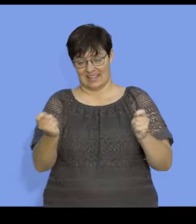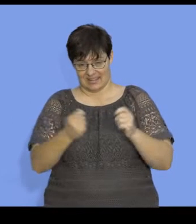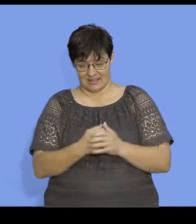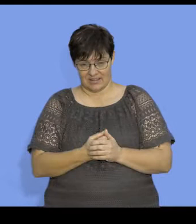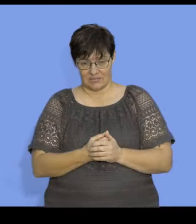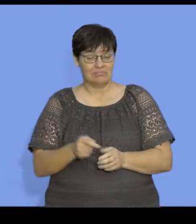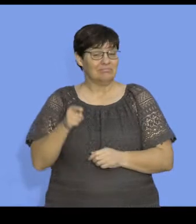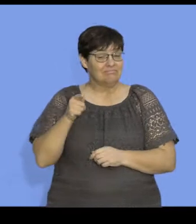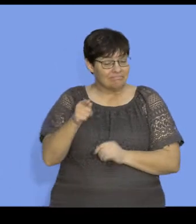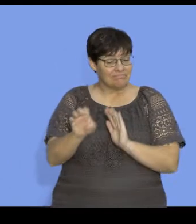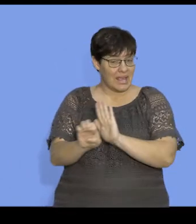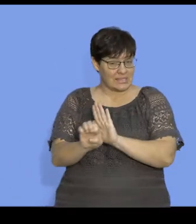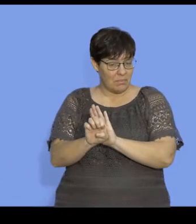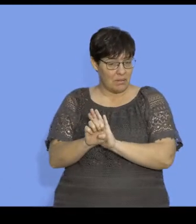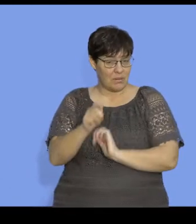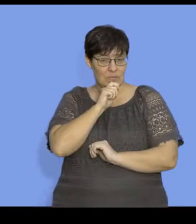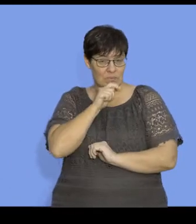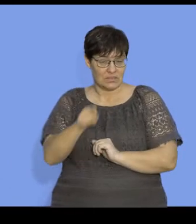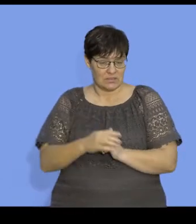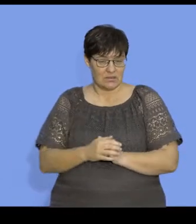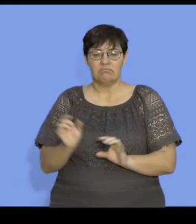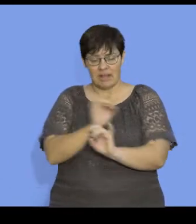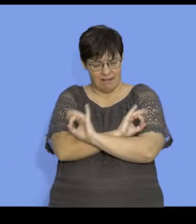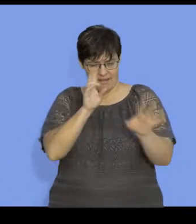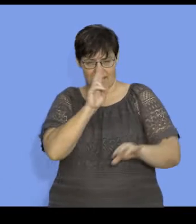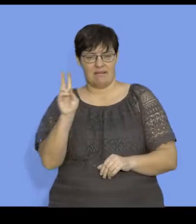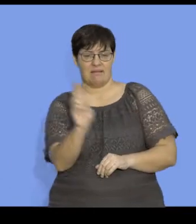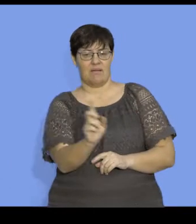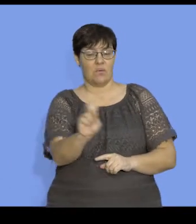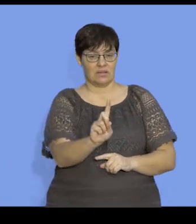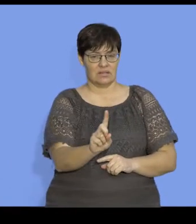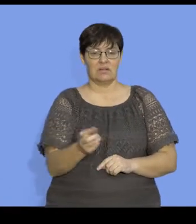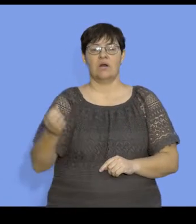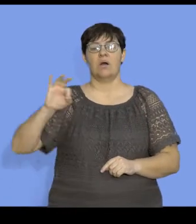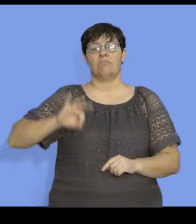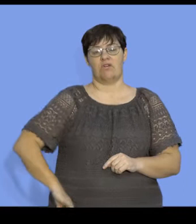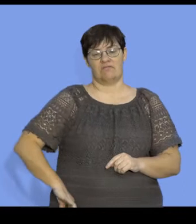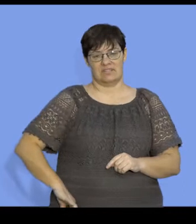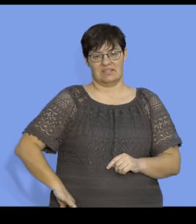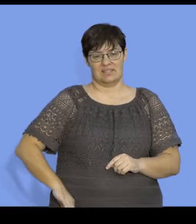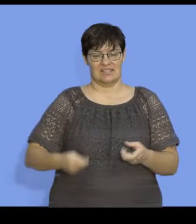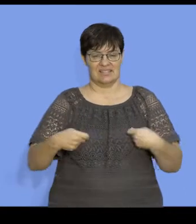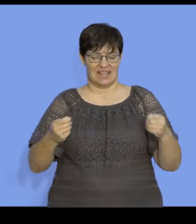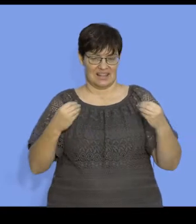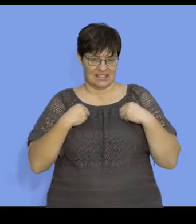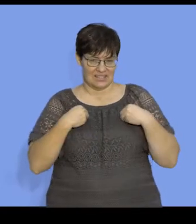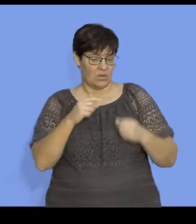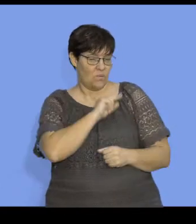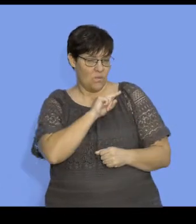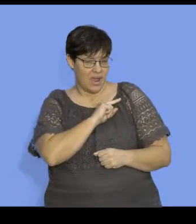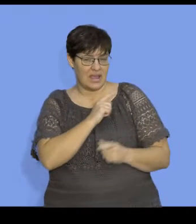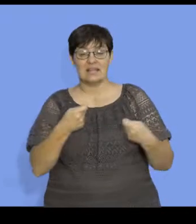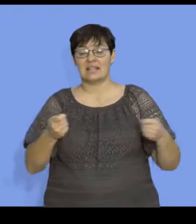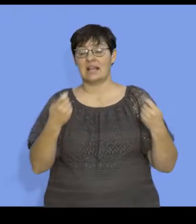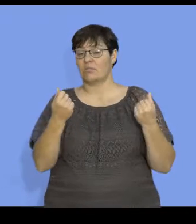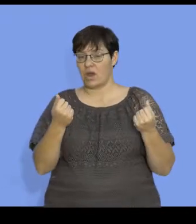clearly see there's a profit on sale of asset. Why? Because my selling price was greater than my carrying value. I've